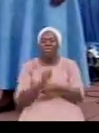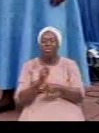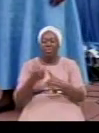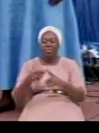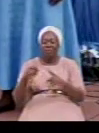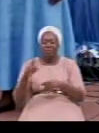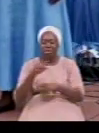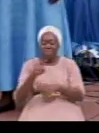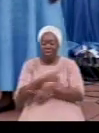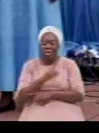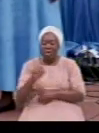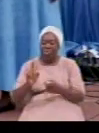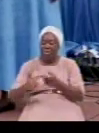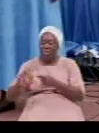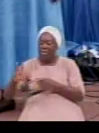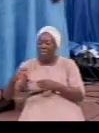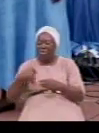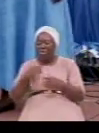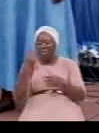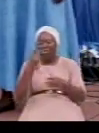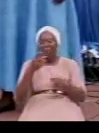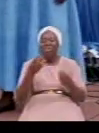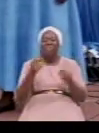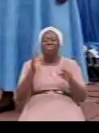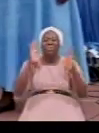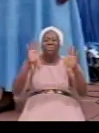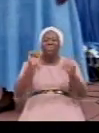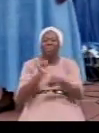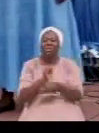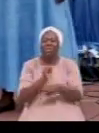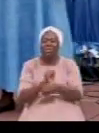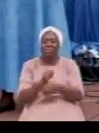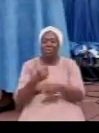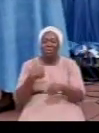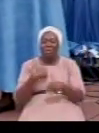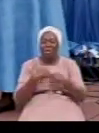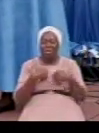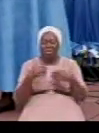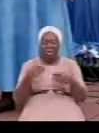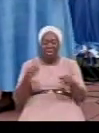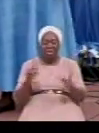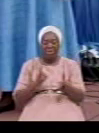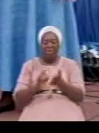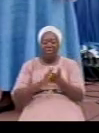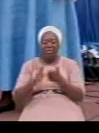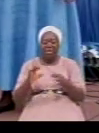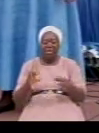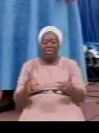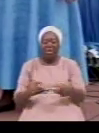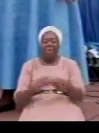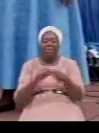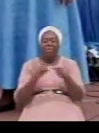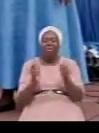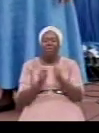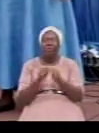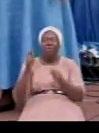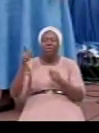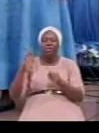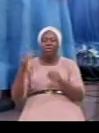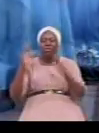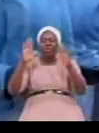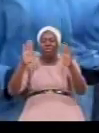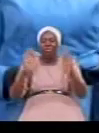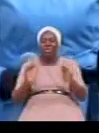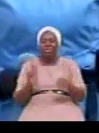seen a lot of miracles, and indeed we've had a divine encounter with the God of miracles.